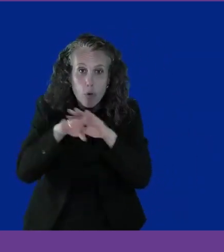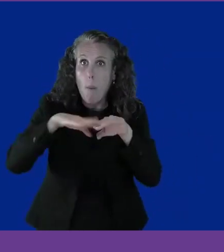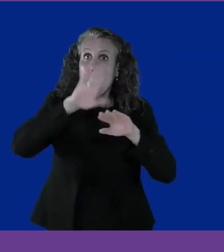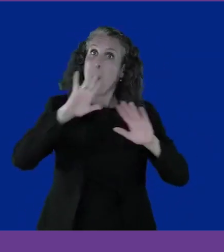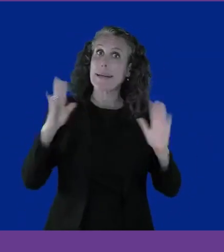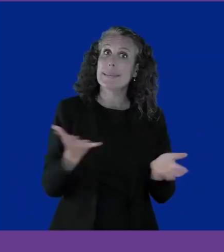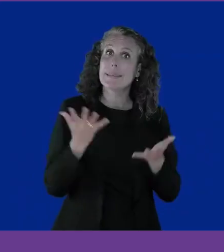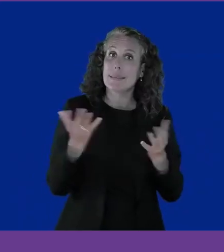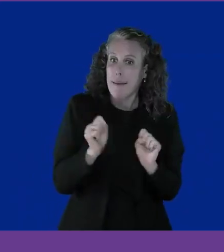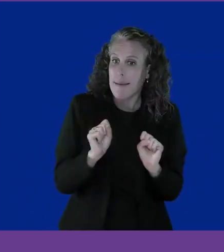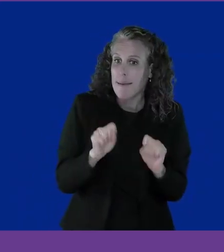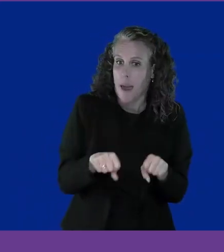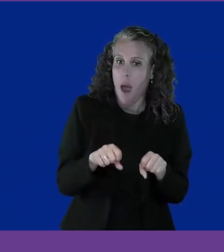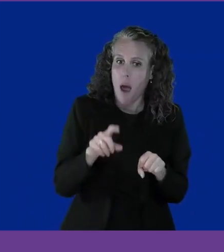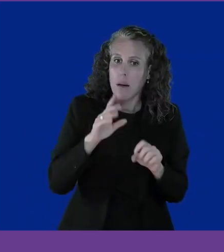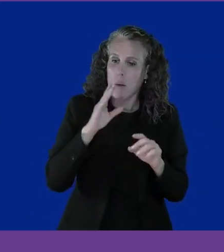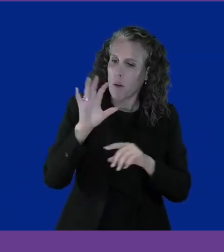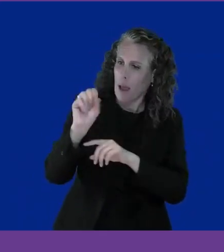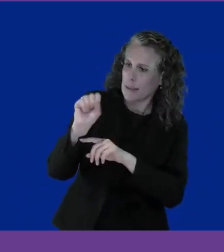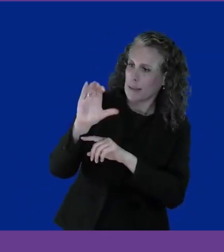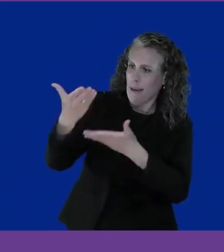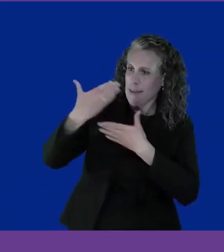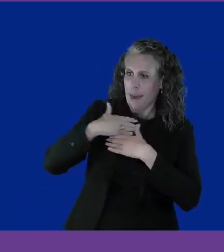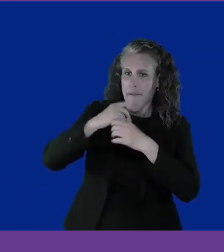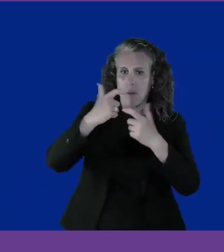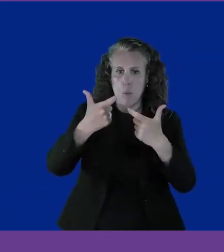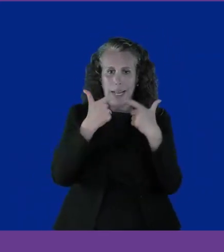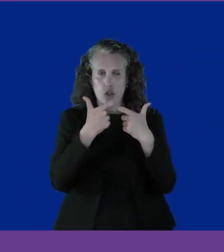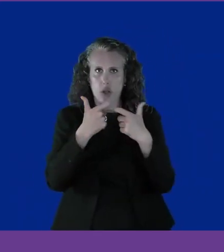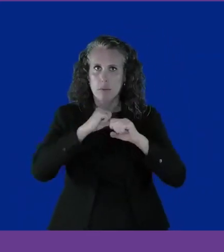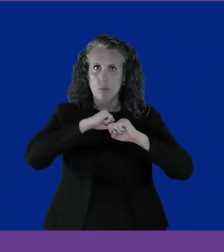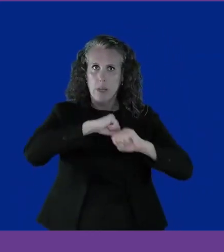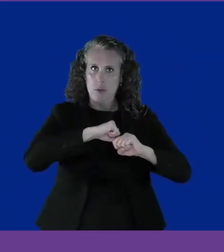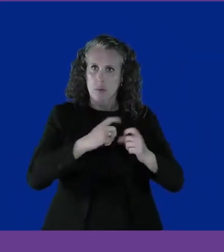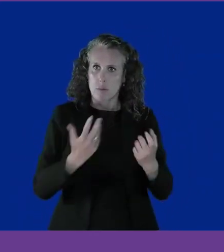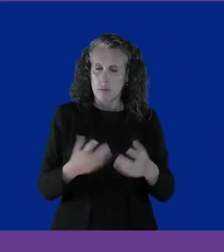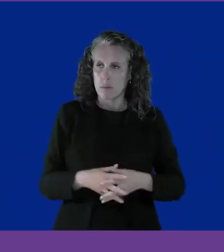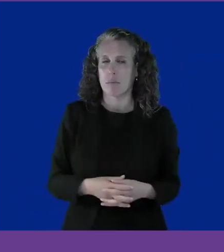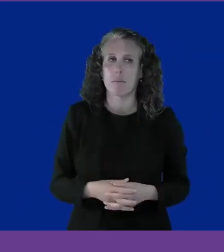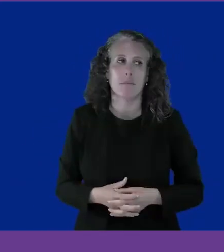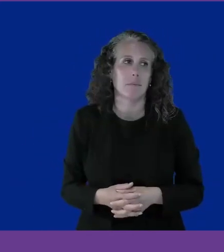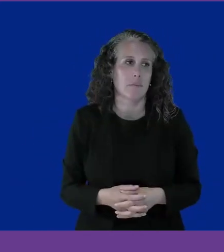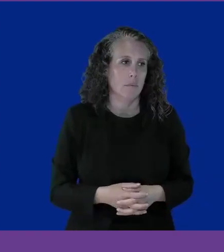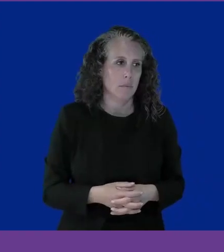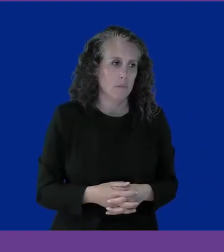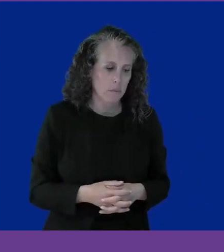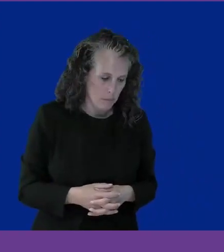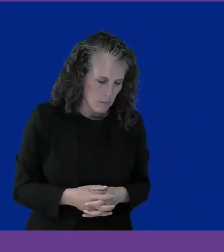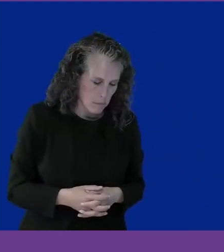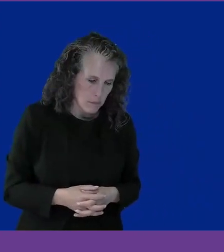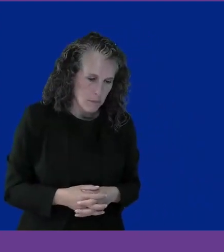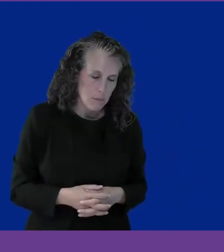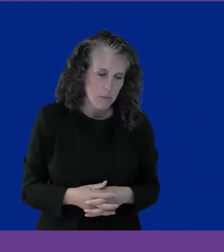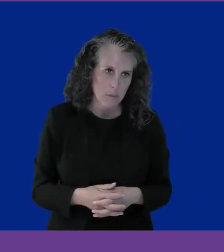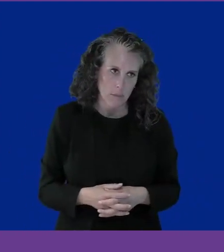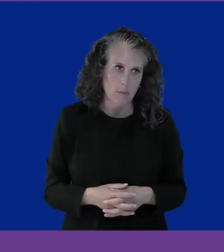users, to the protection that SCA granted. And for that reason, when preparing the proposal